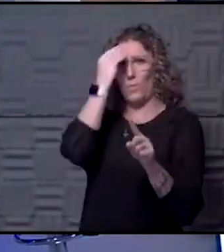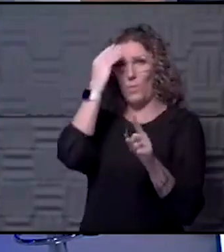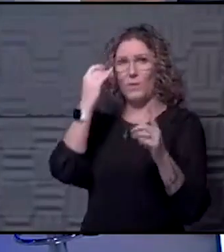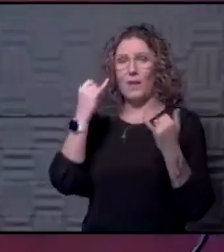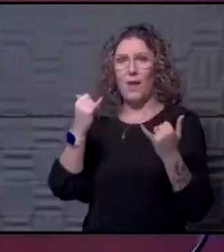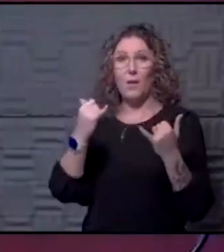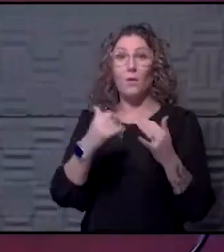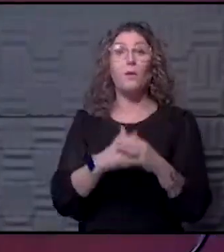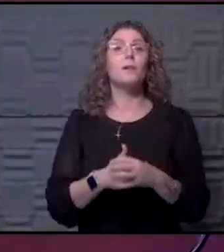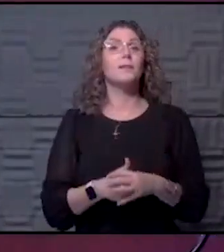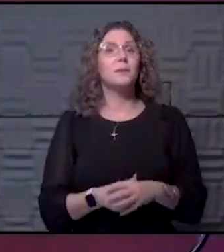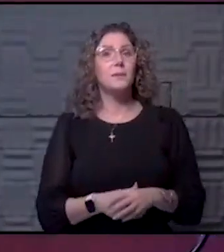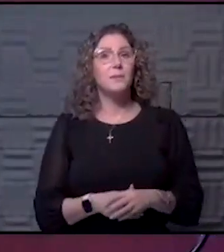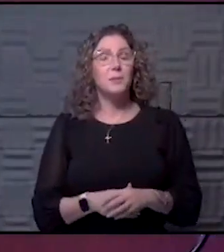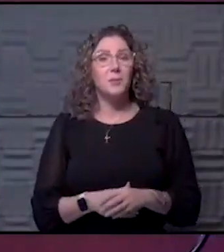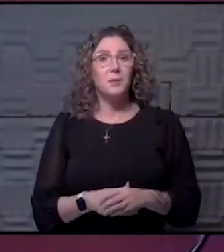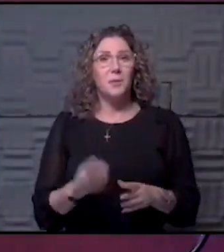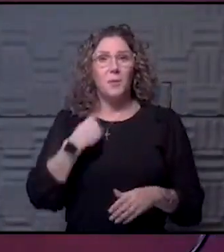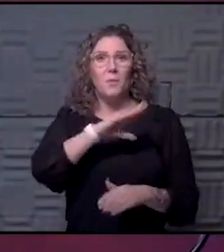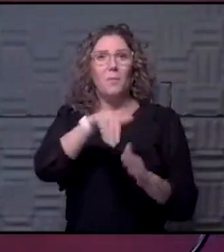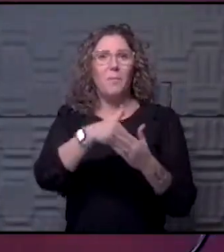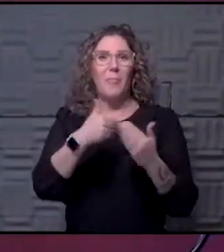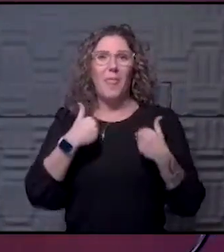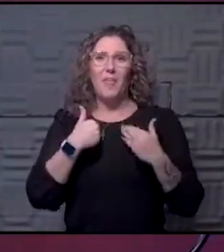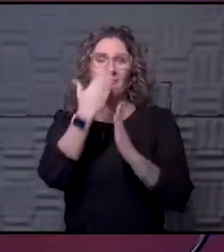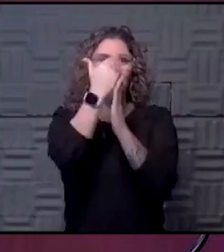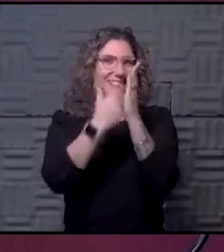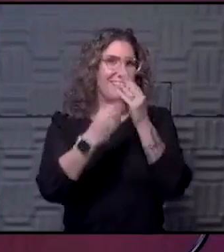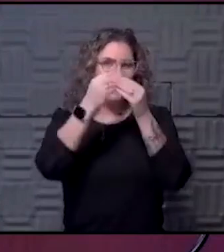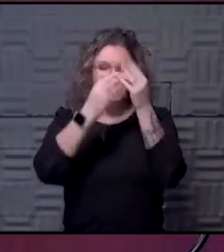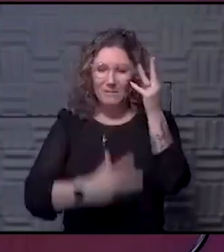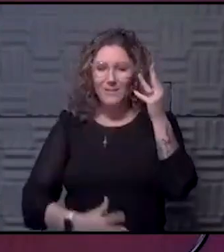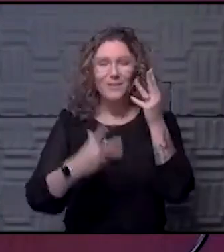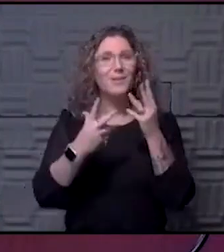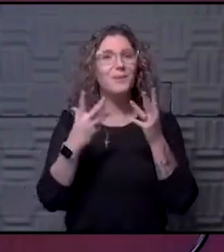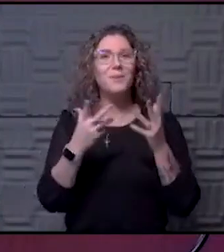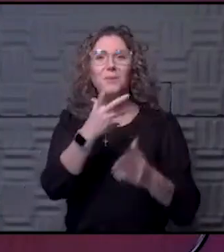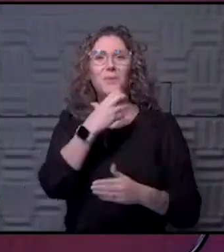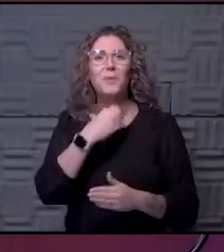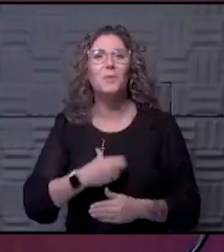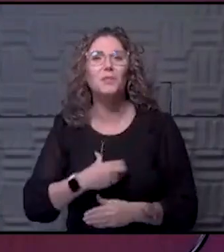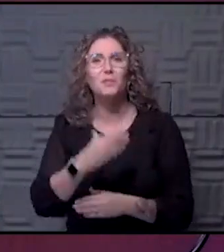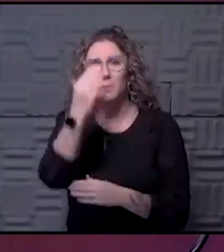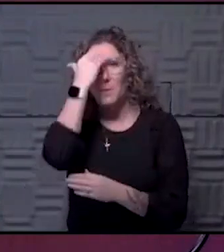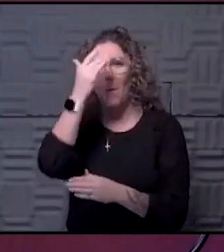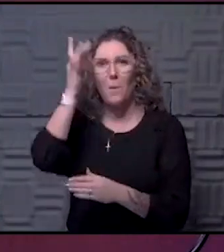gosh. I think we all probably have a list that's like this long of what you wish you would have known.